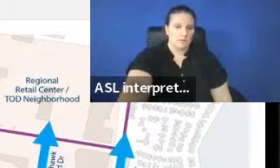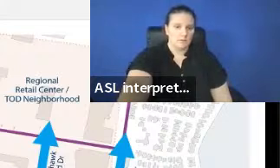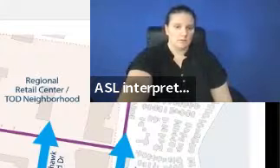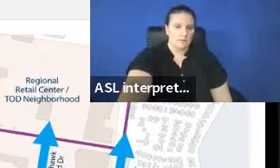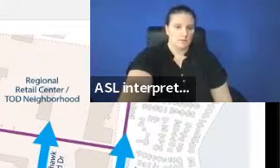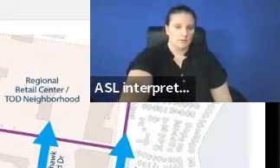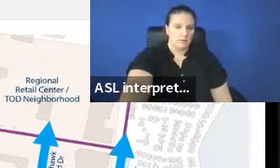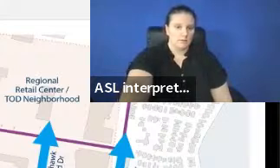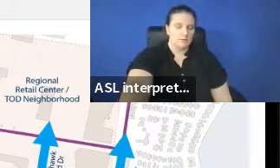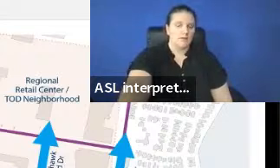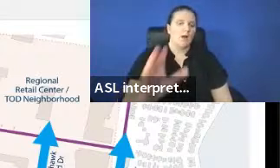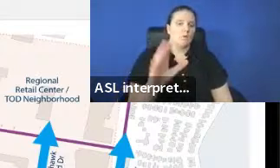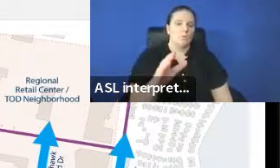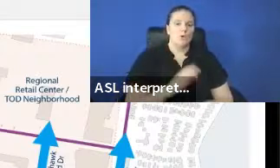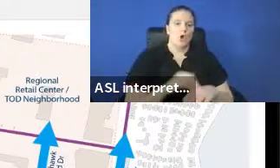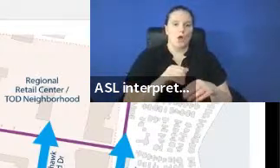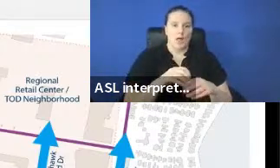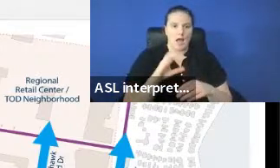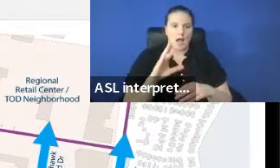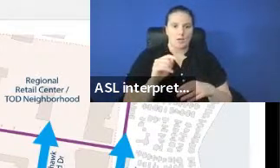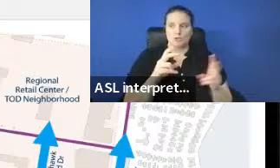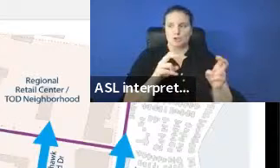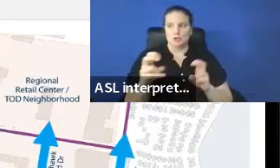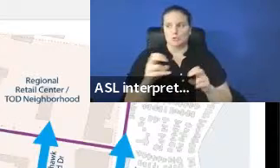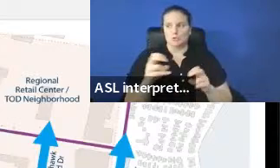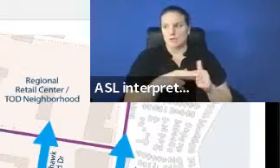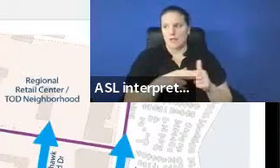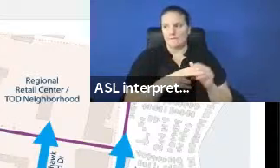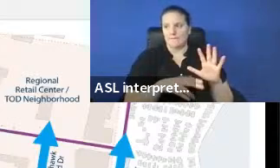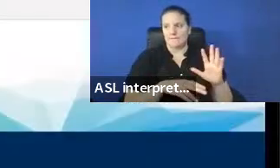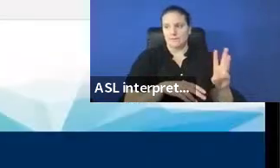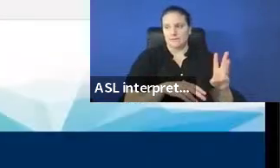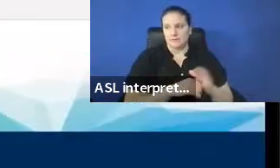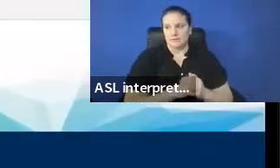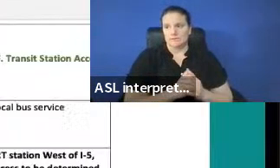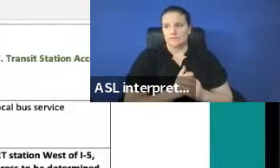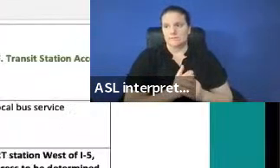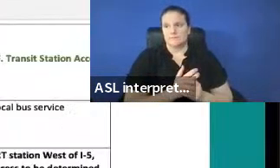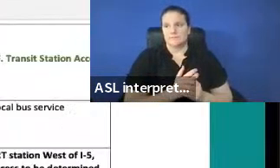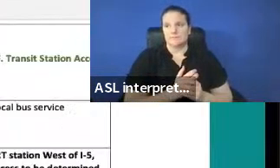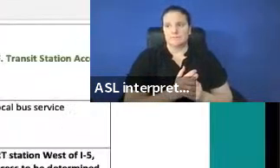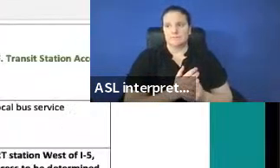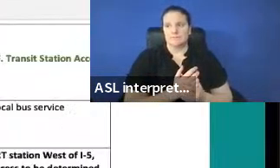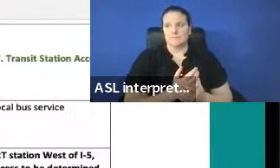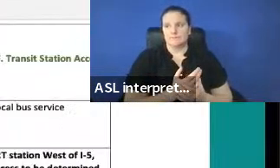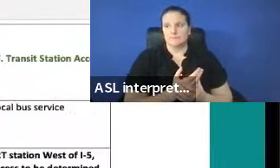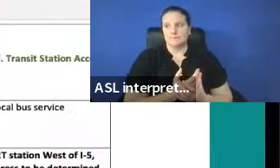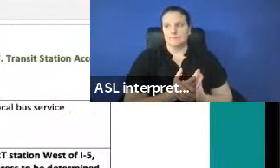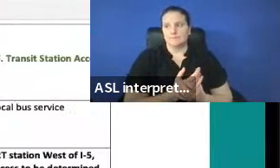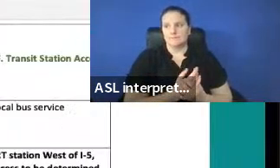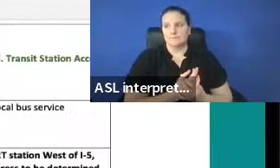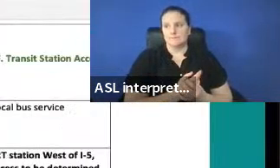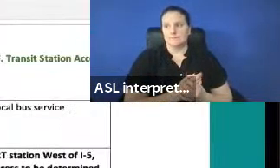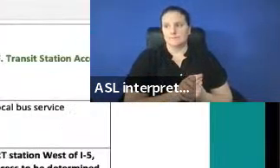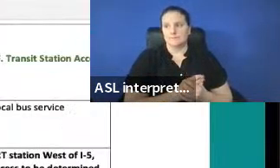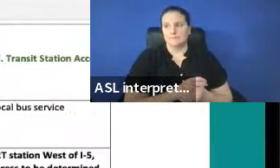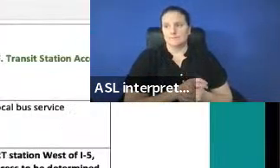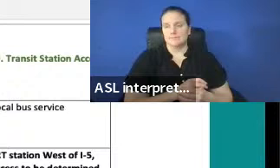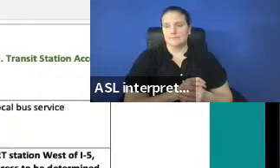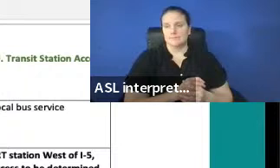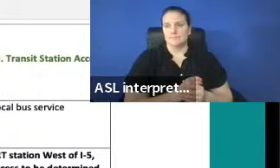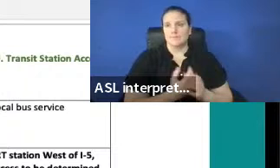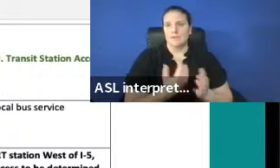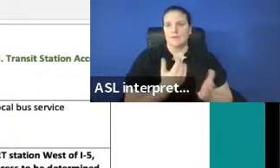the issues. So if you could go down to slide 56, please. So again, what